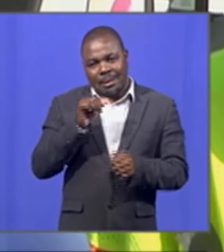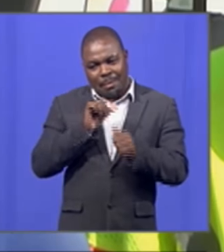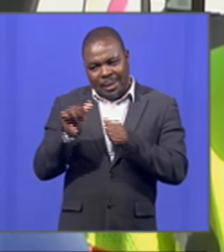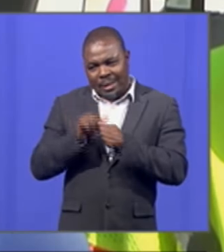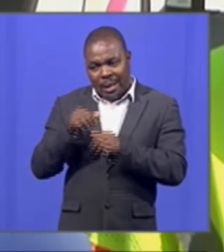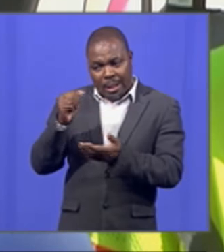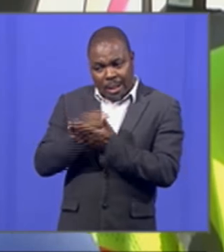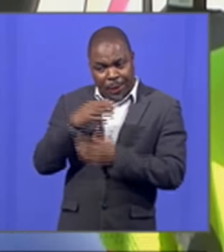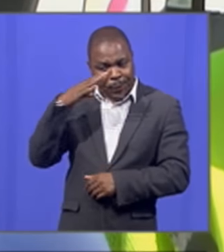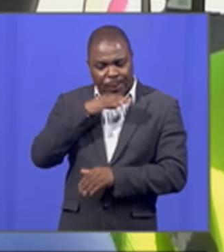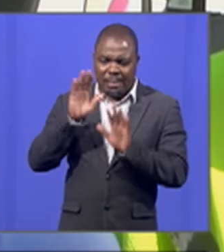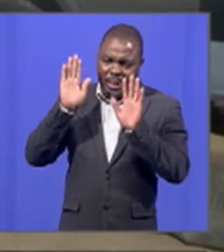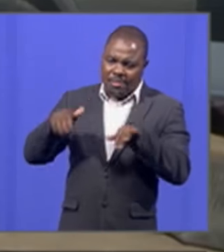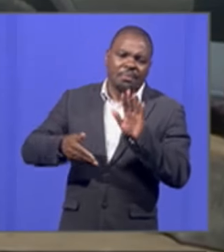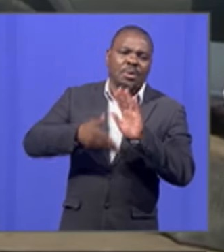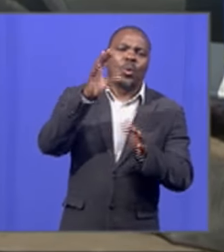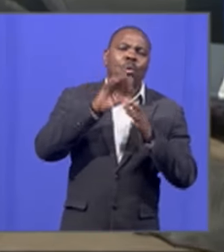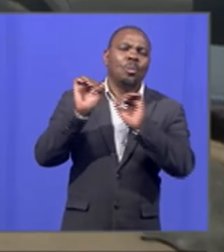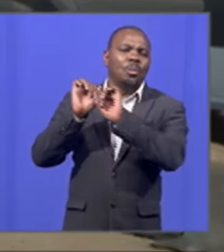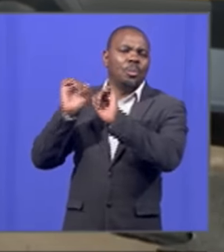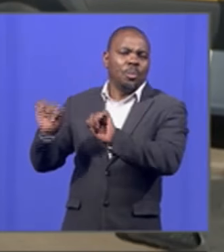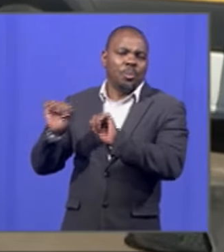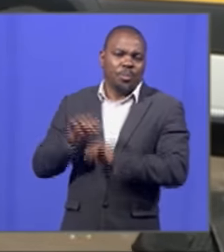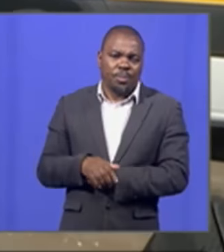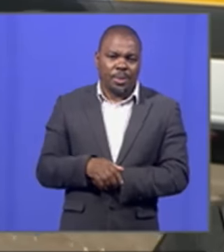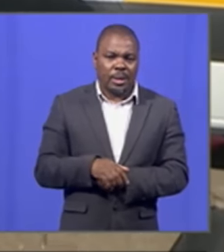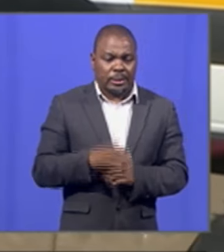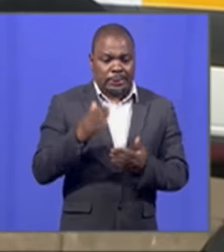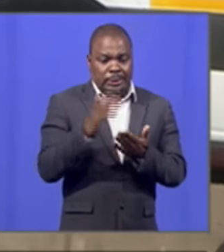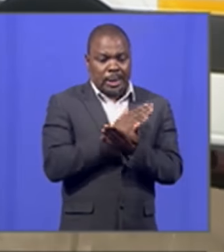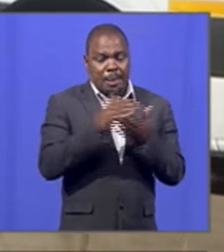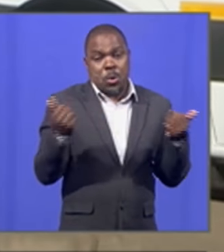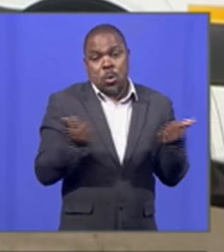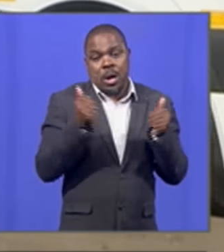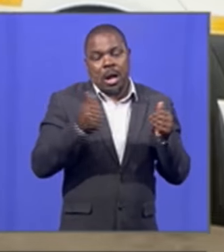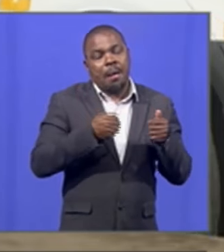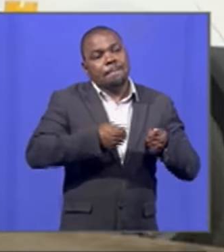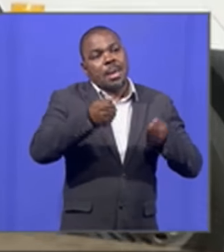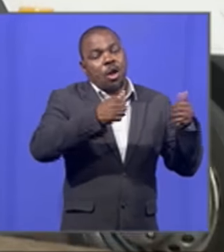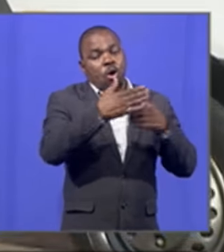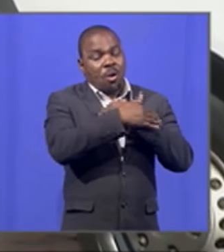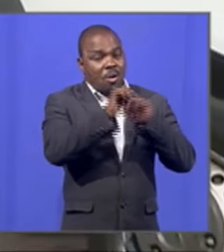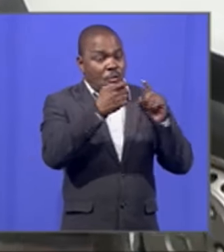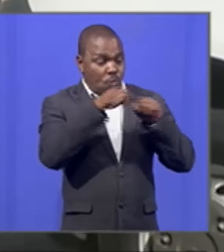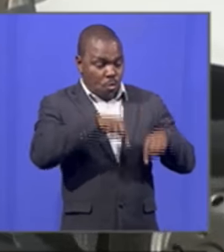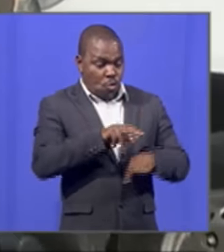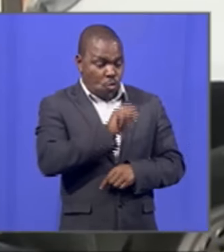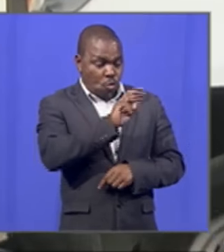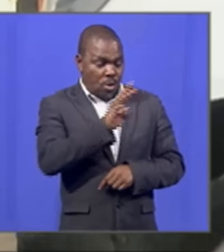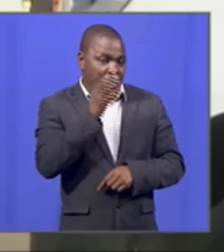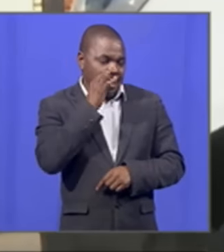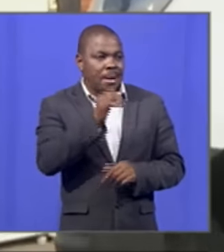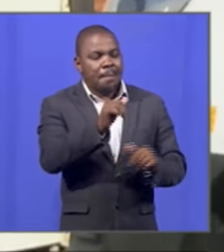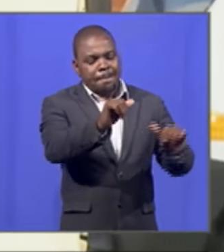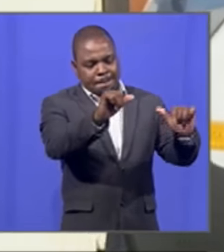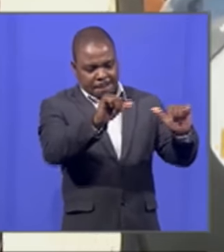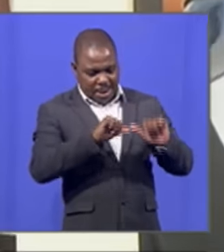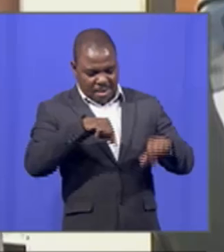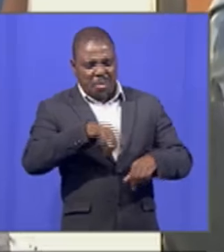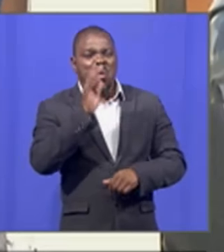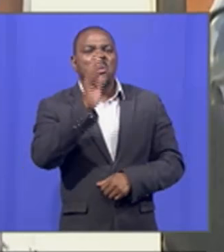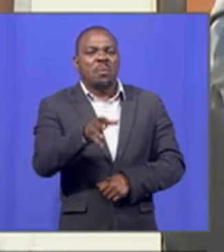khona gore ba tsamaisa ba khona gore go ya gae. Baditšhaba bangwe ba ba botseng kwa dinageng tsa bone go tswa mo Northwest ba re batla boela mo nageng fa seemo